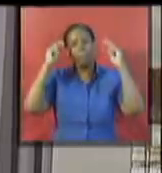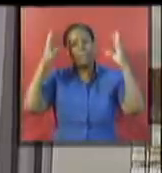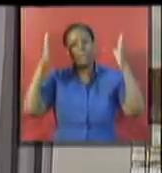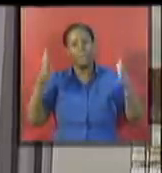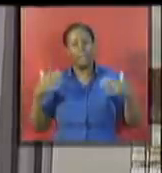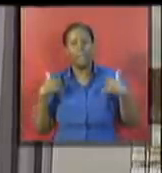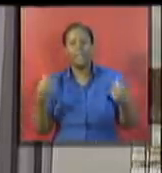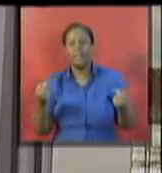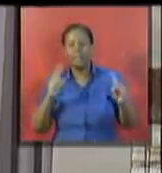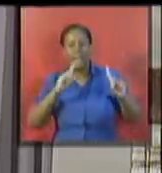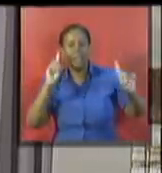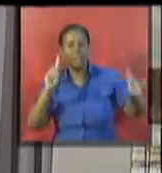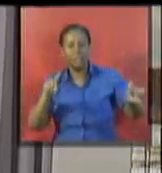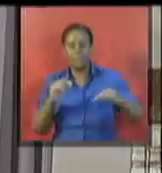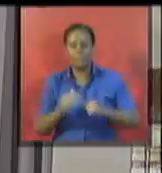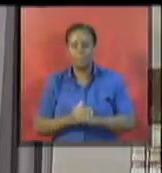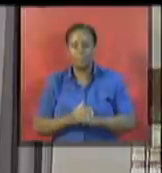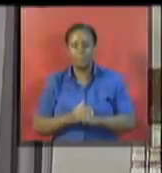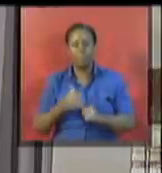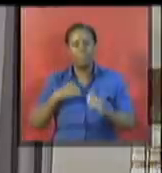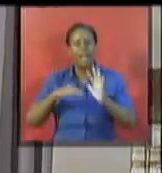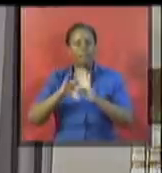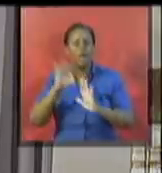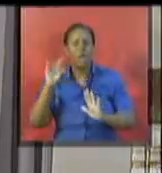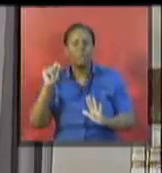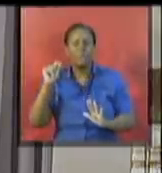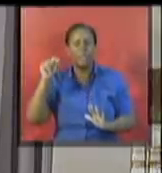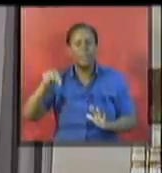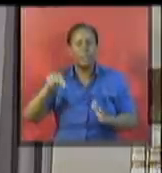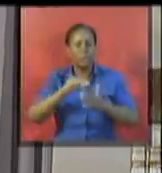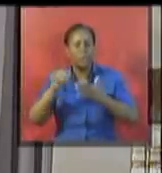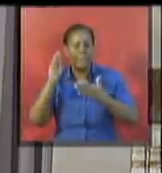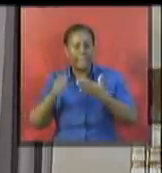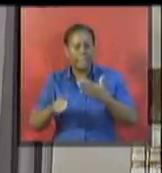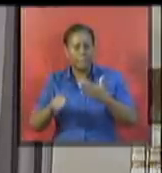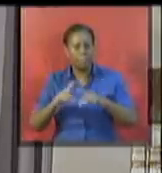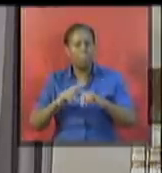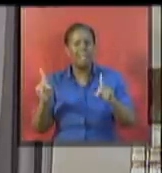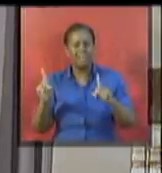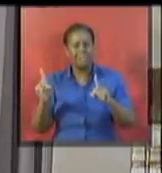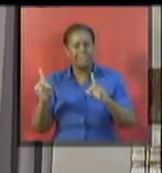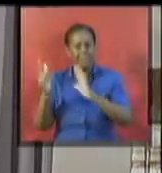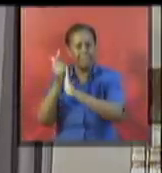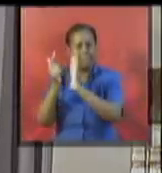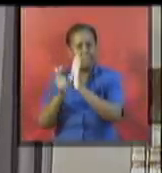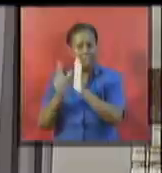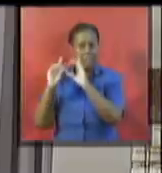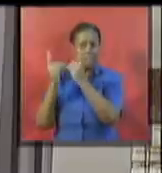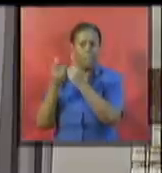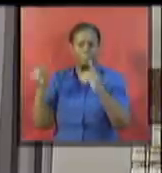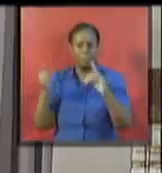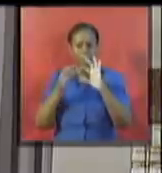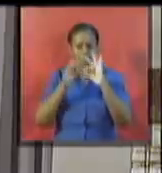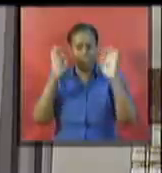I'm having the legal department at the Ministry of Health prepare an opinion for me, which I will then send to the Honorable Attorney